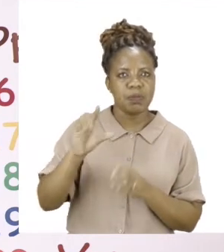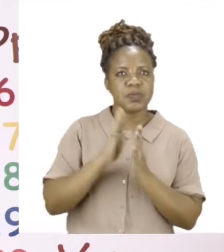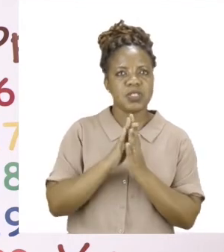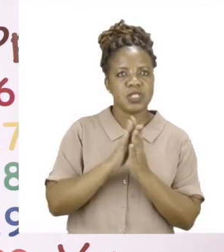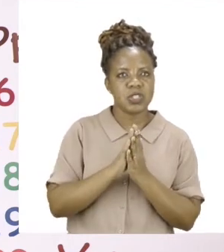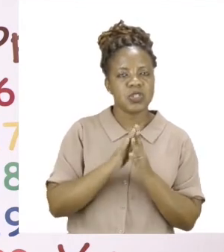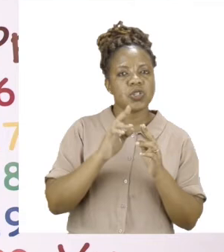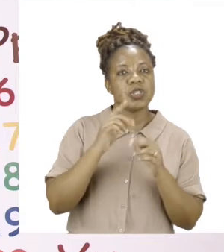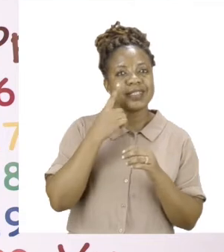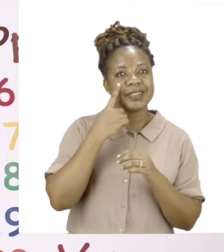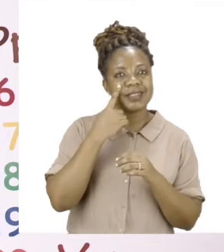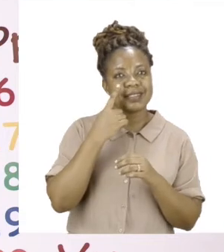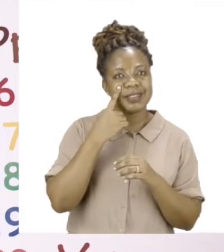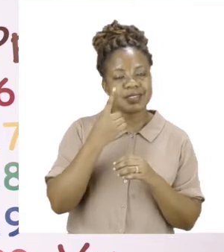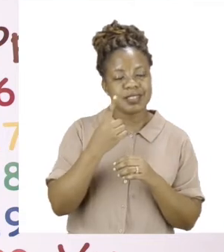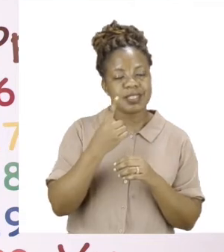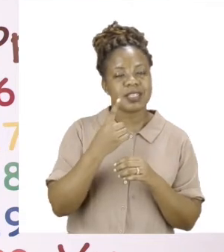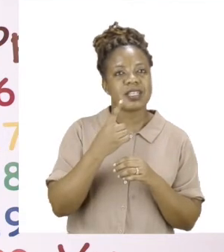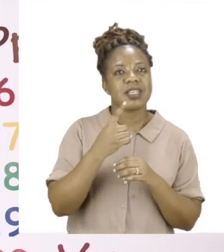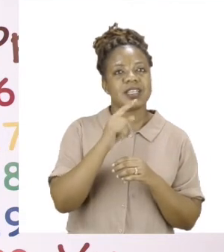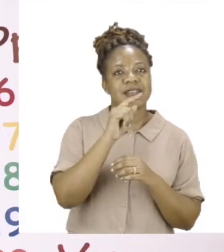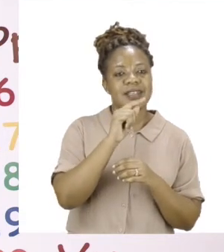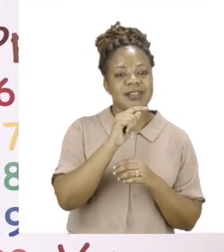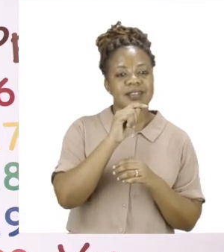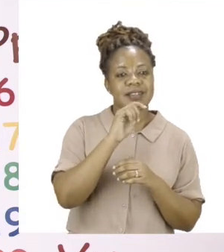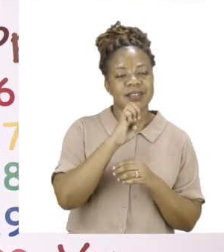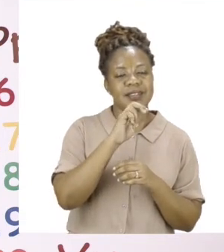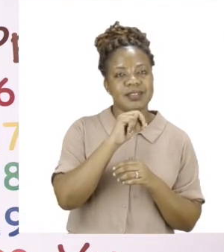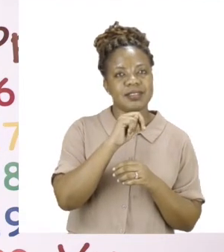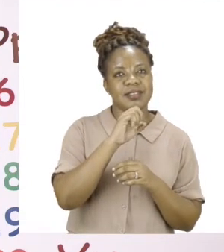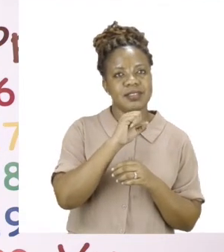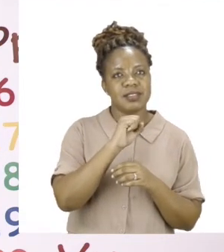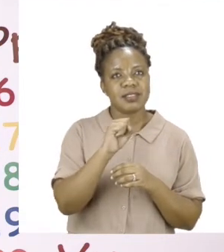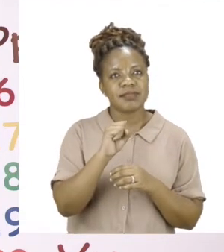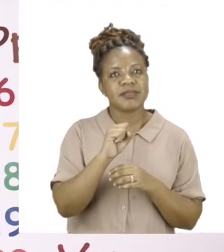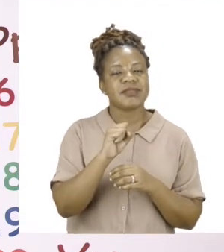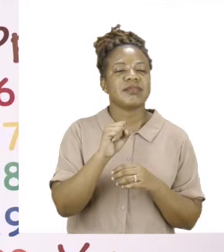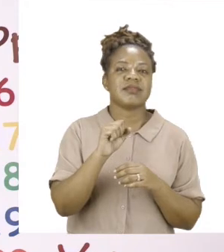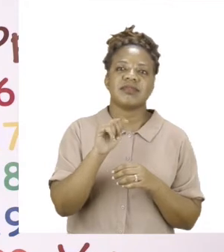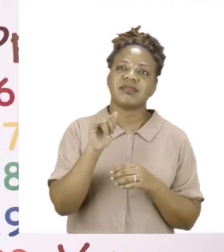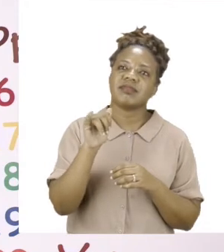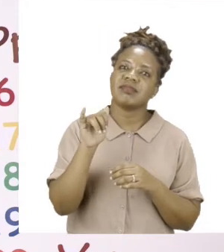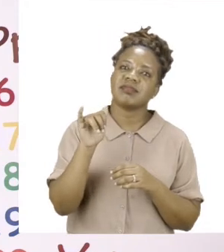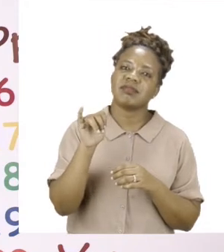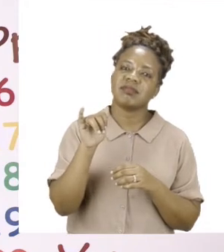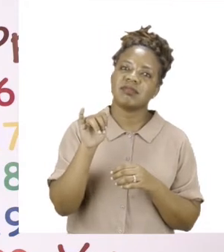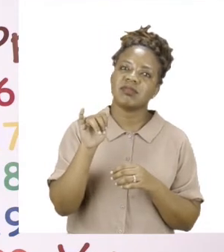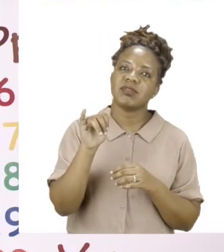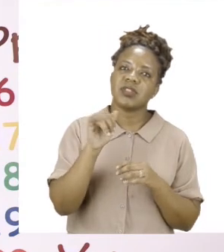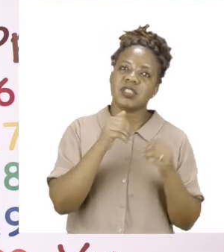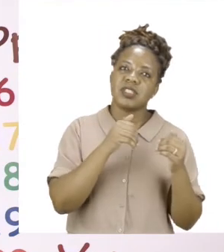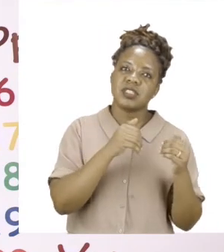remember. We start from 1 going to 9, and we look for Mr. 10's